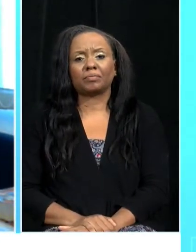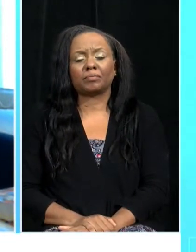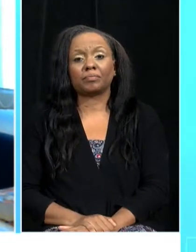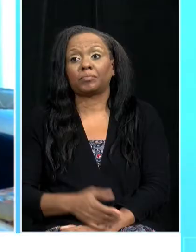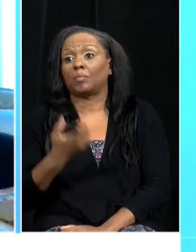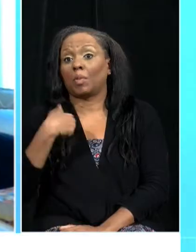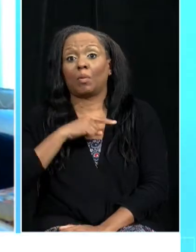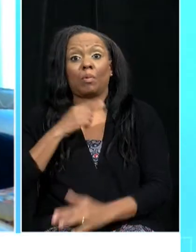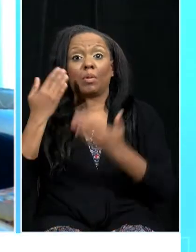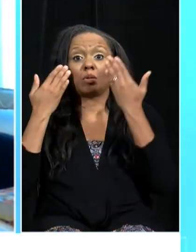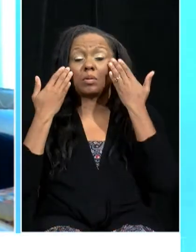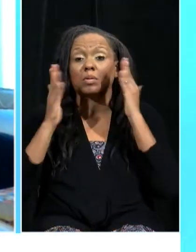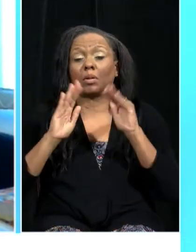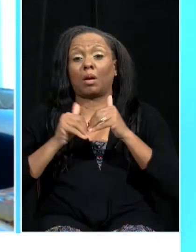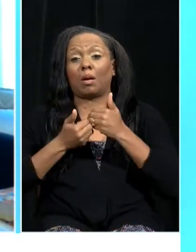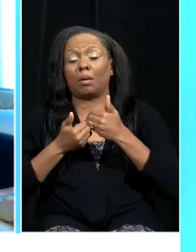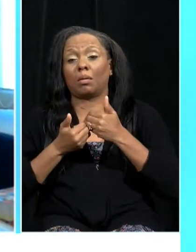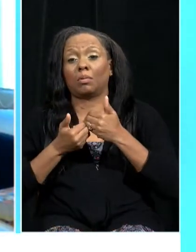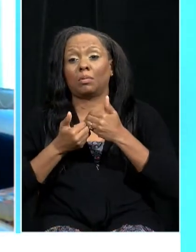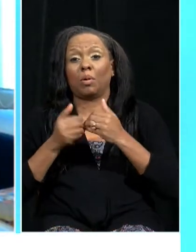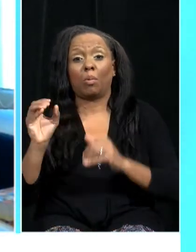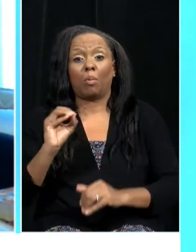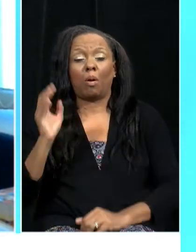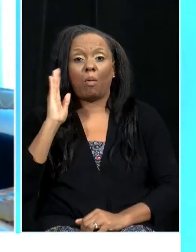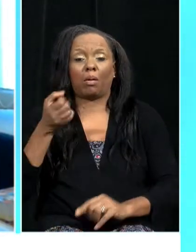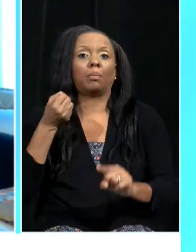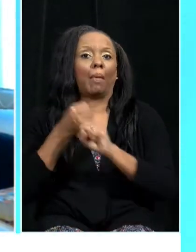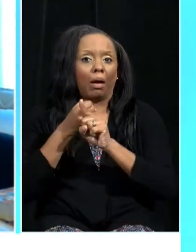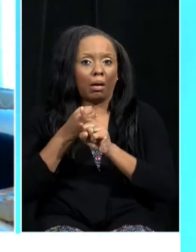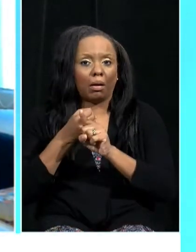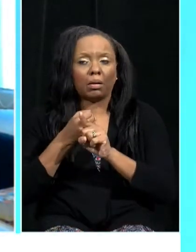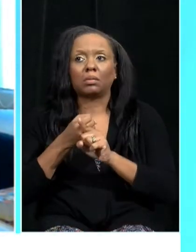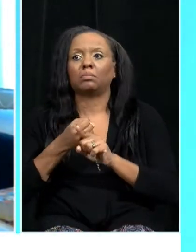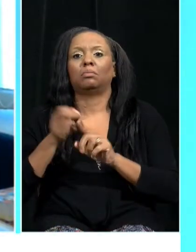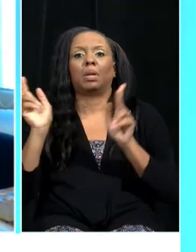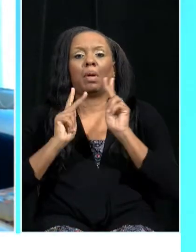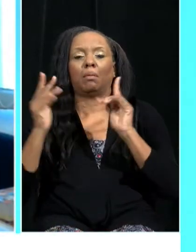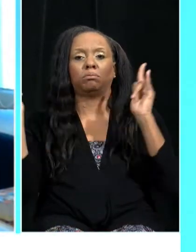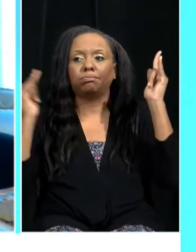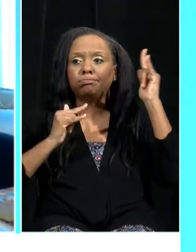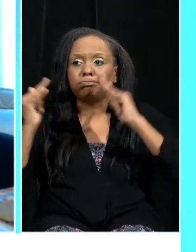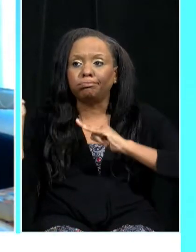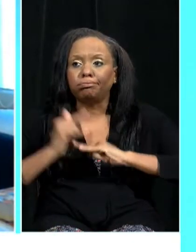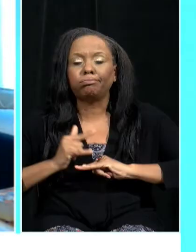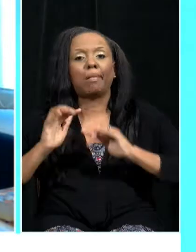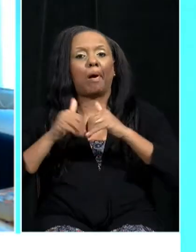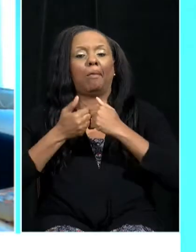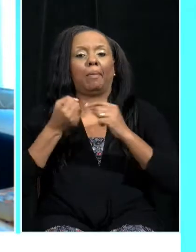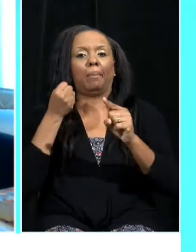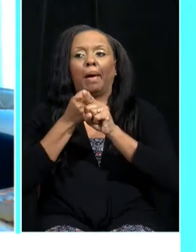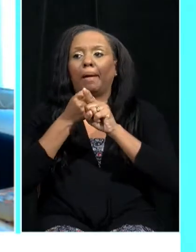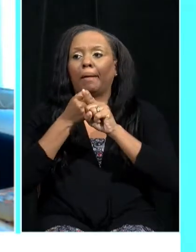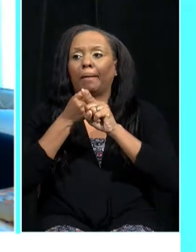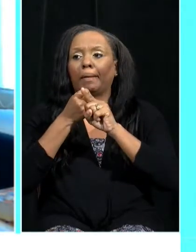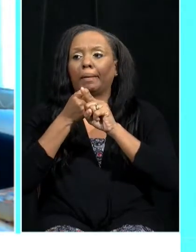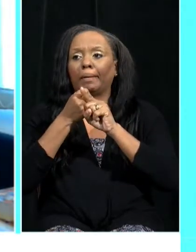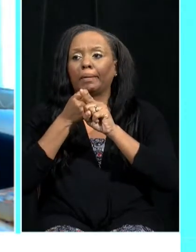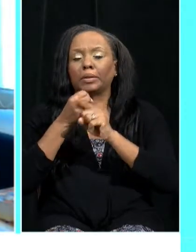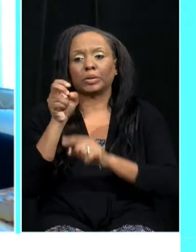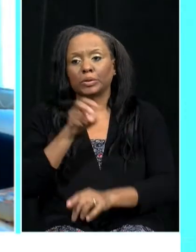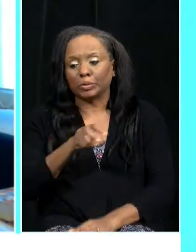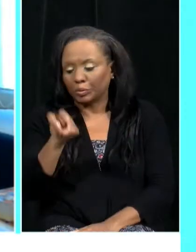impact this will have for the travel industry, what impact this will have for the tourism industry, and to a large